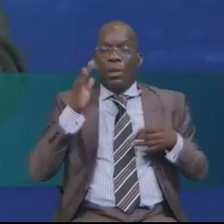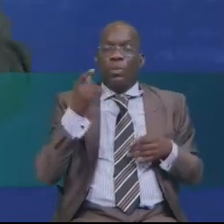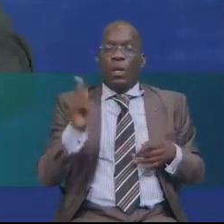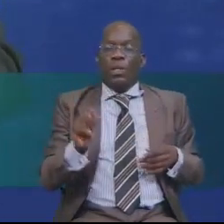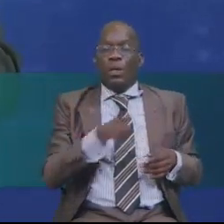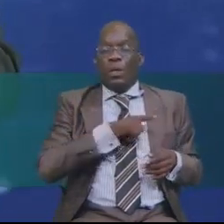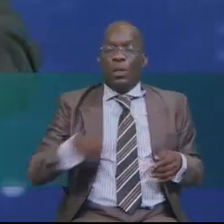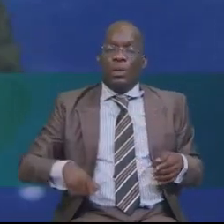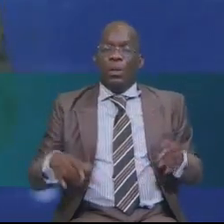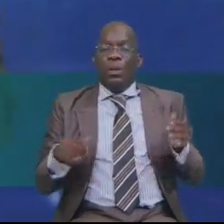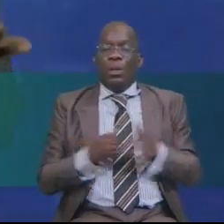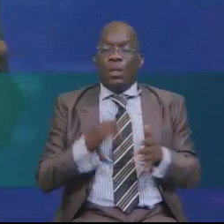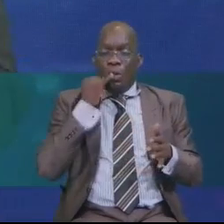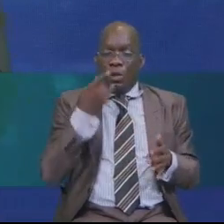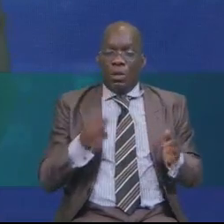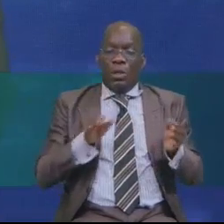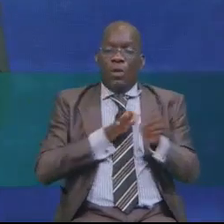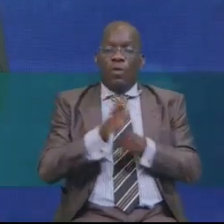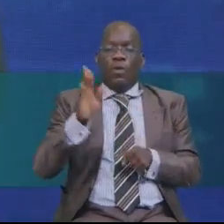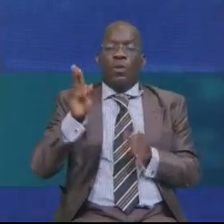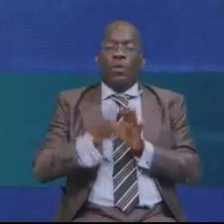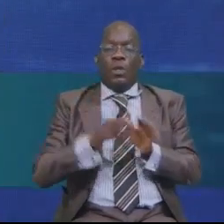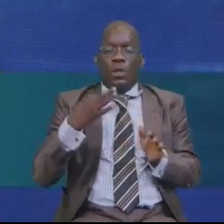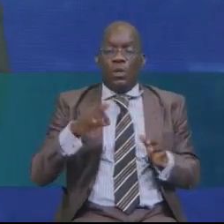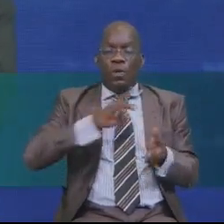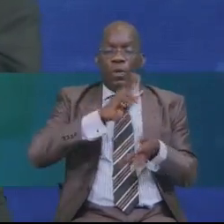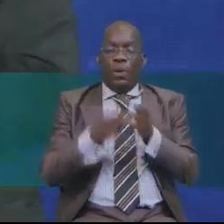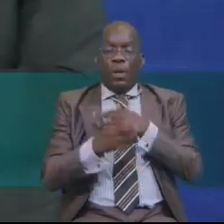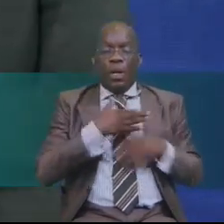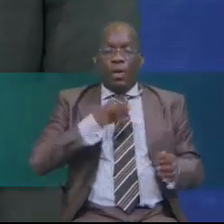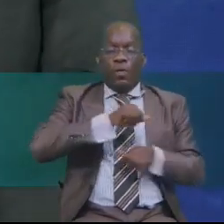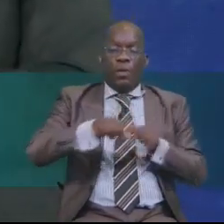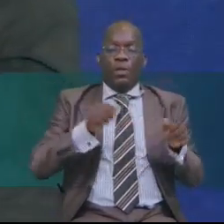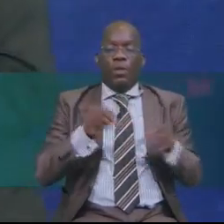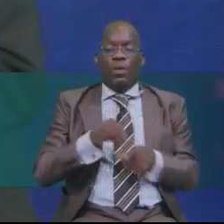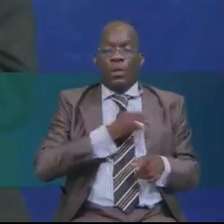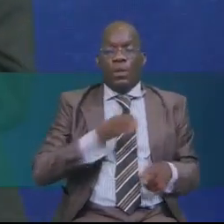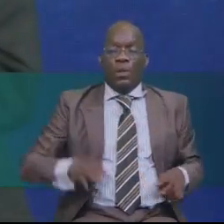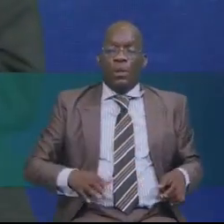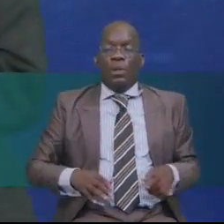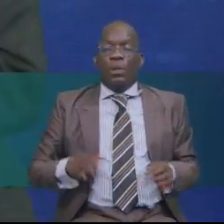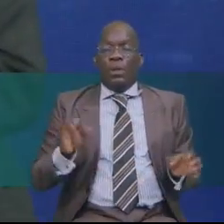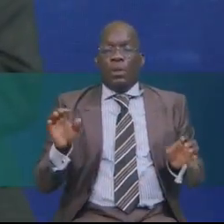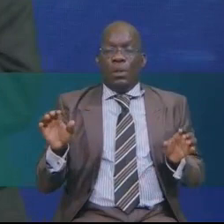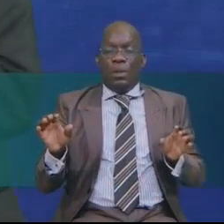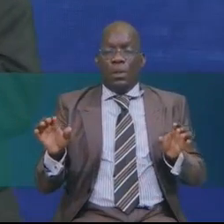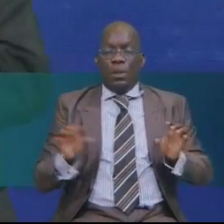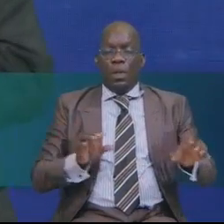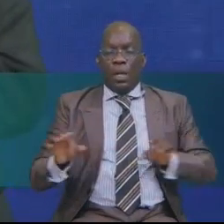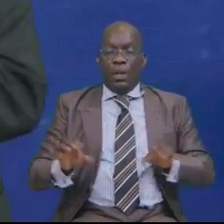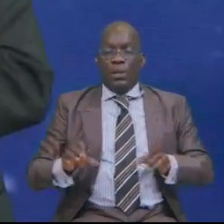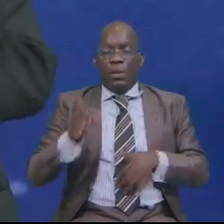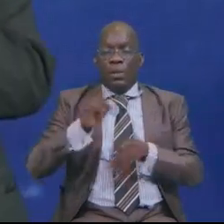is the fullness of repentance and fellowship in Christ. We're looking at Acts chapter 2